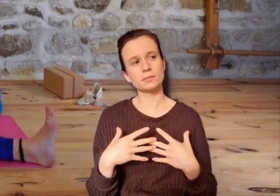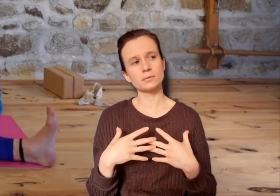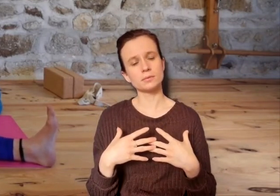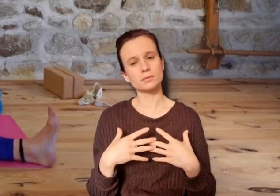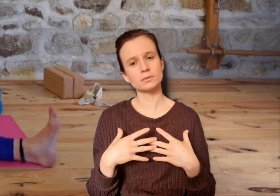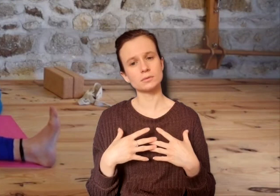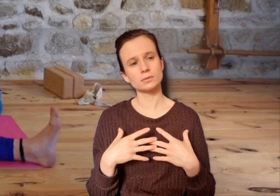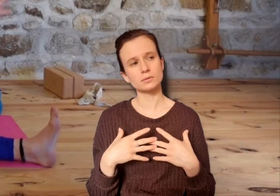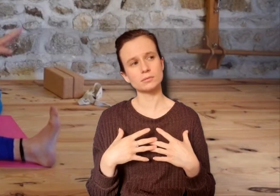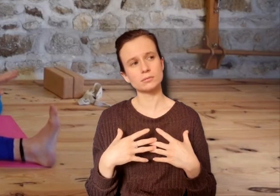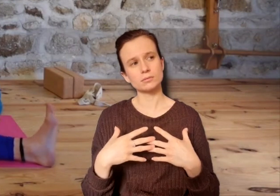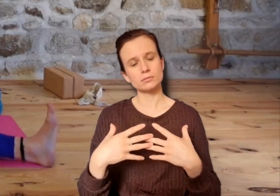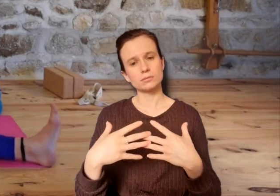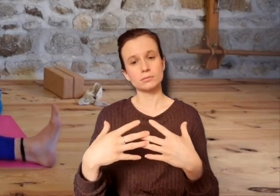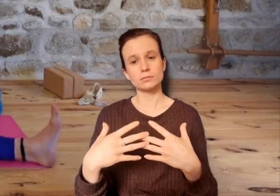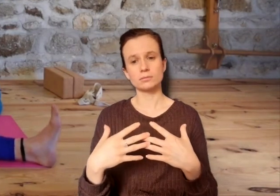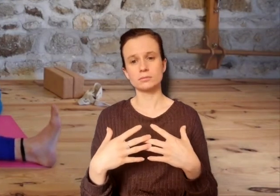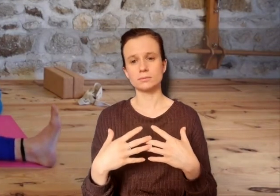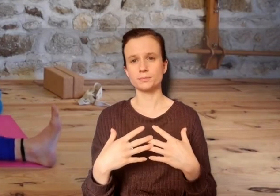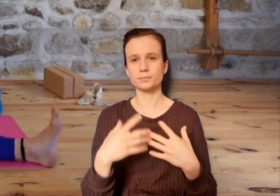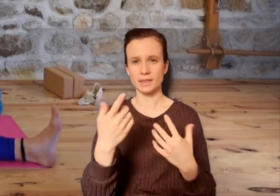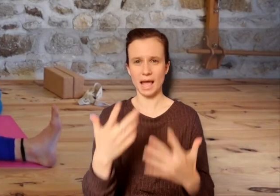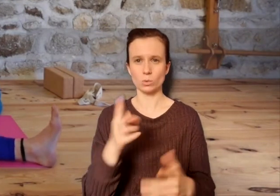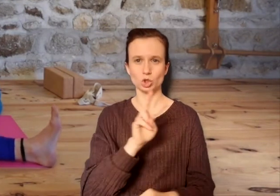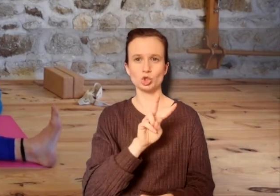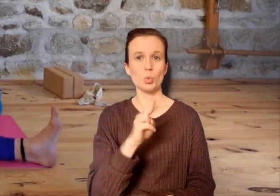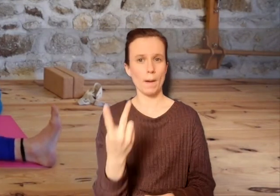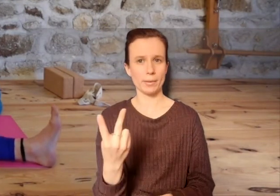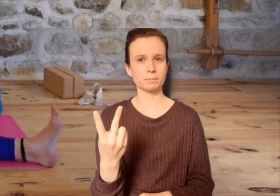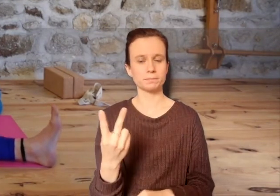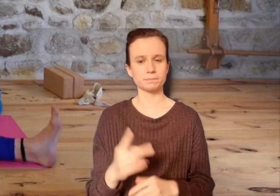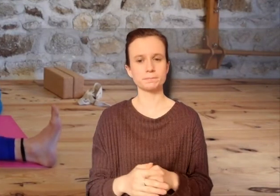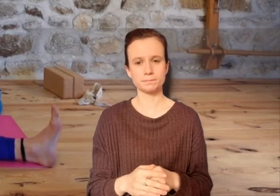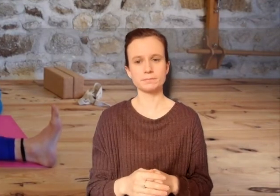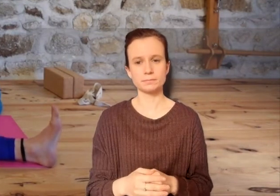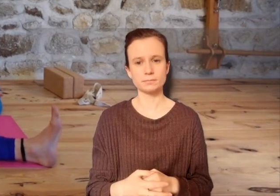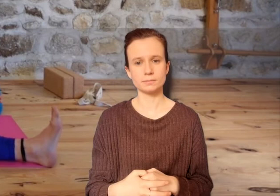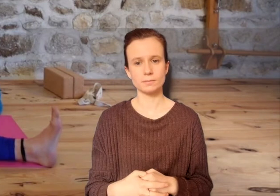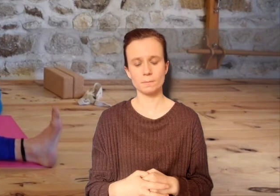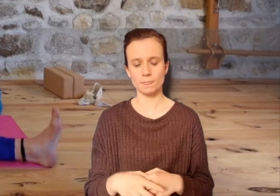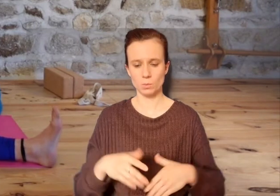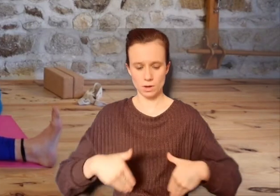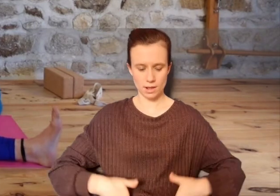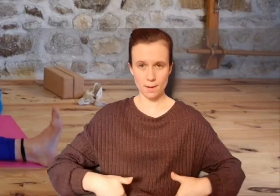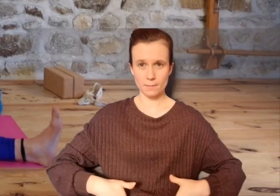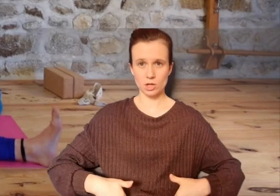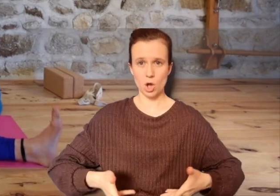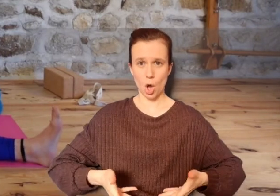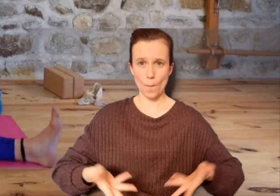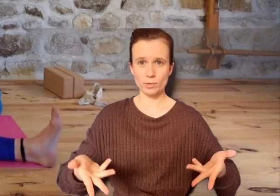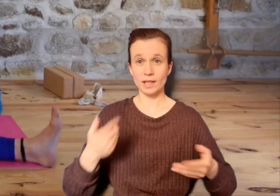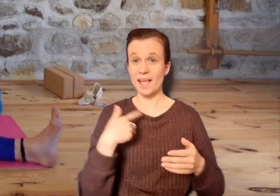And we're going to come back to center. And we're going to do the same thing on the left. Letting the legs grow out to the side.